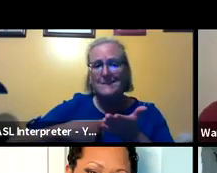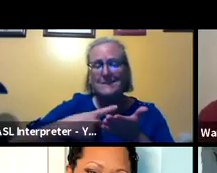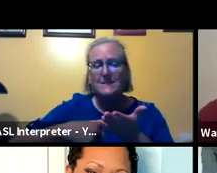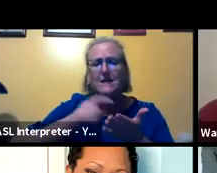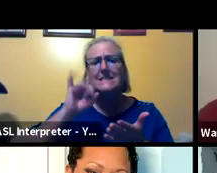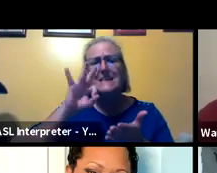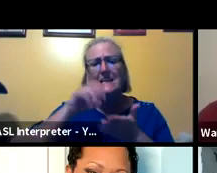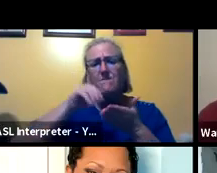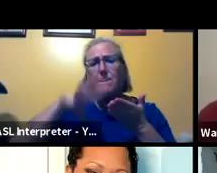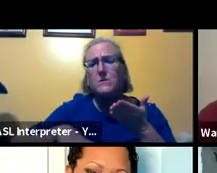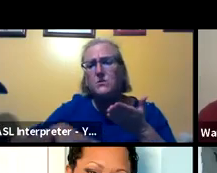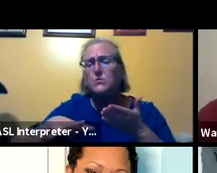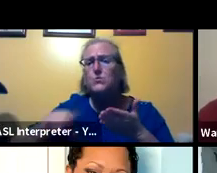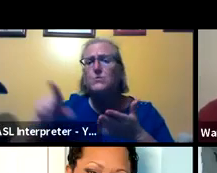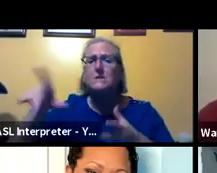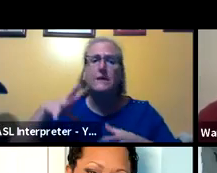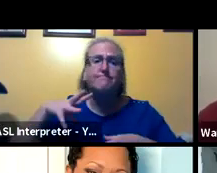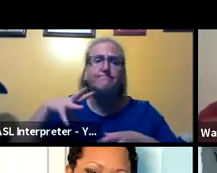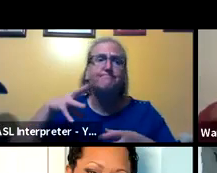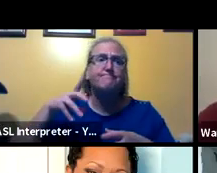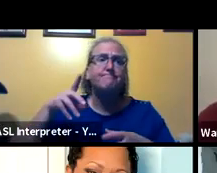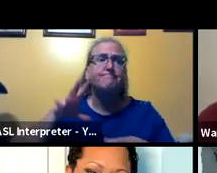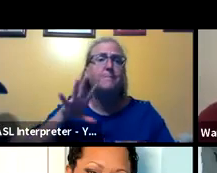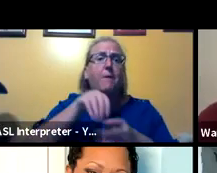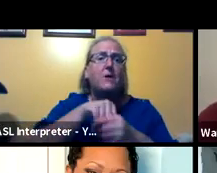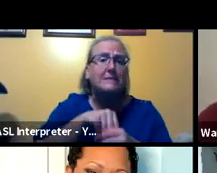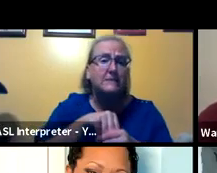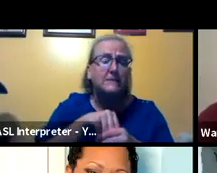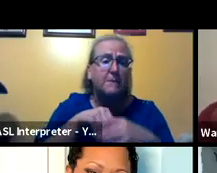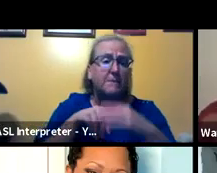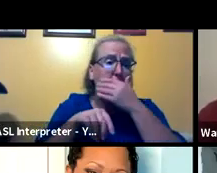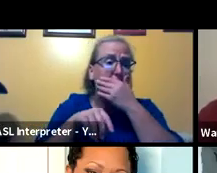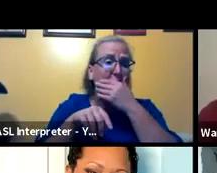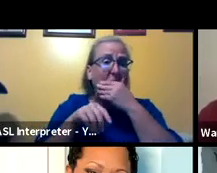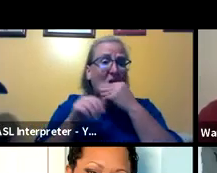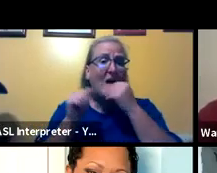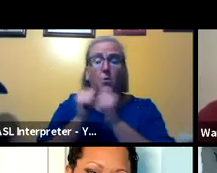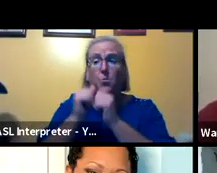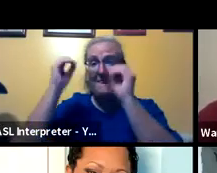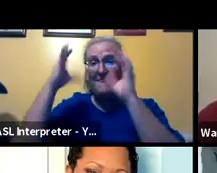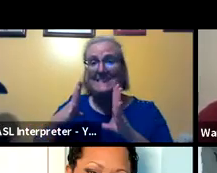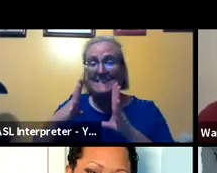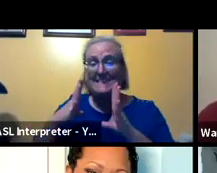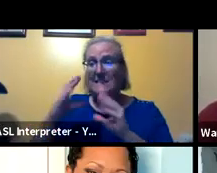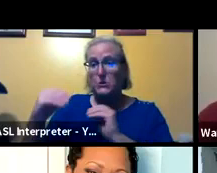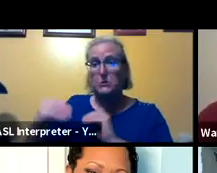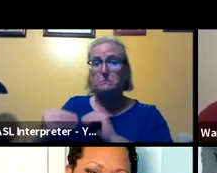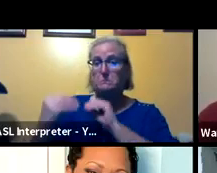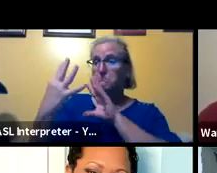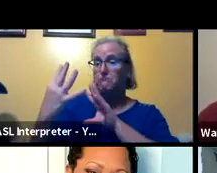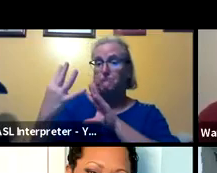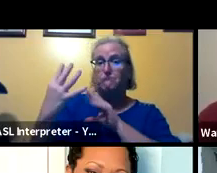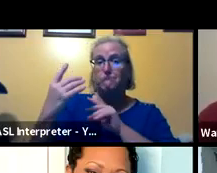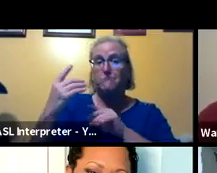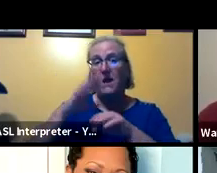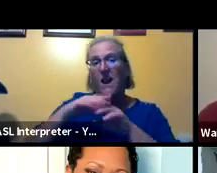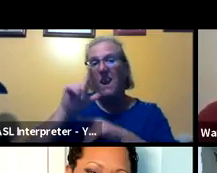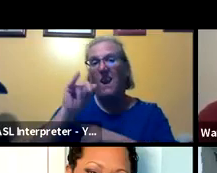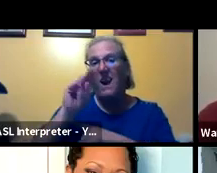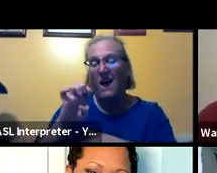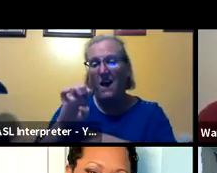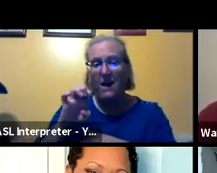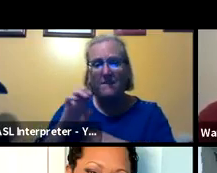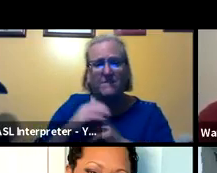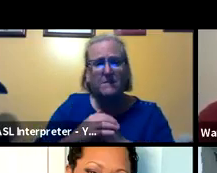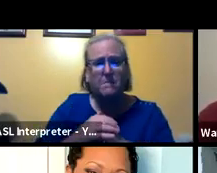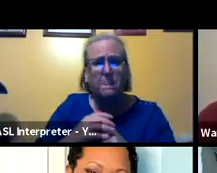well, if a student is participating with the teacher live, but and doing the work, or maybe just